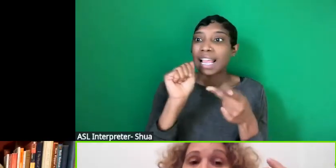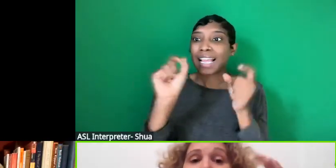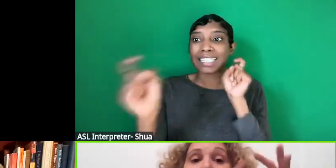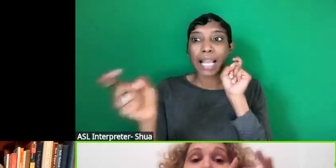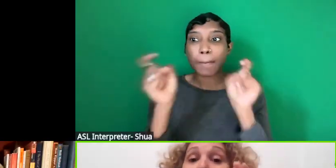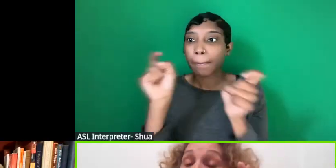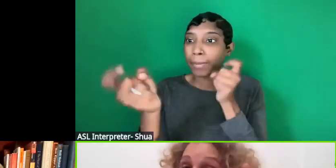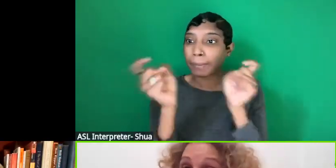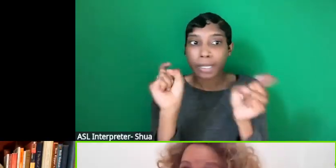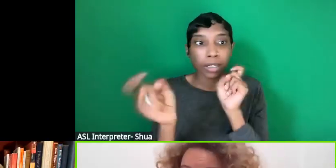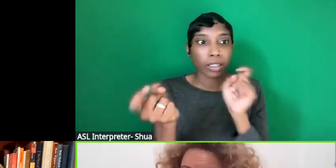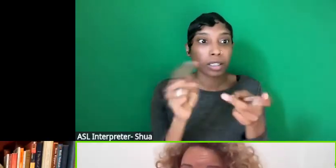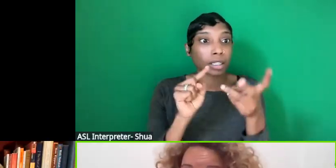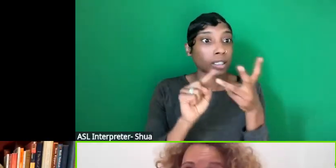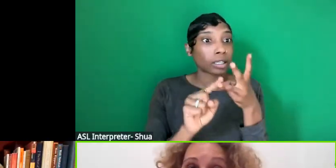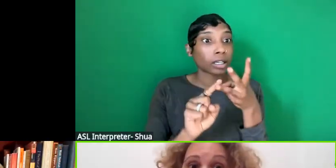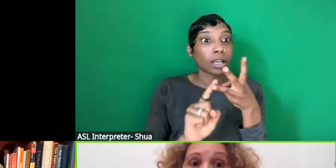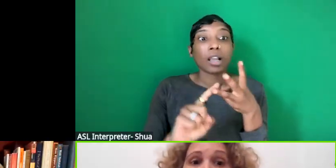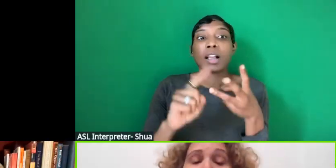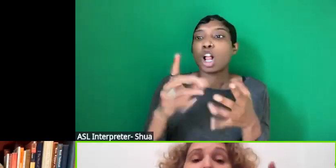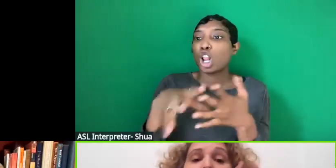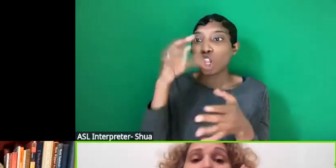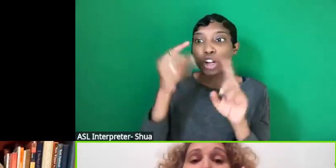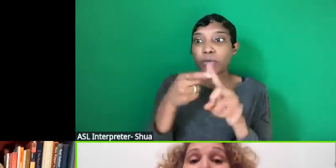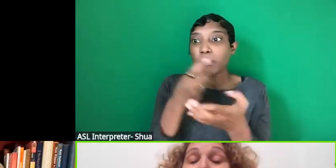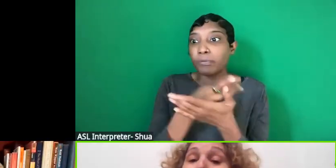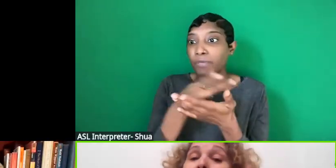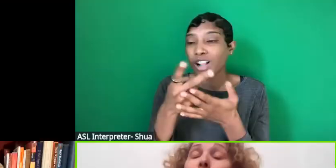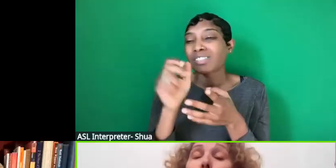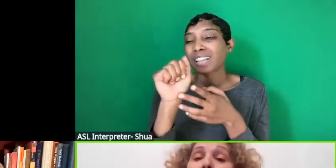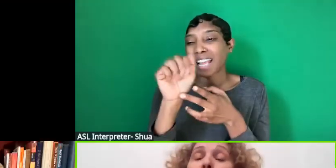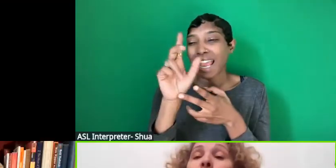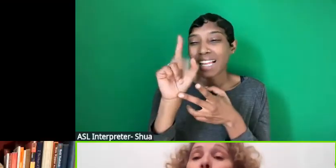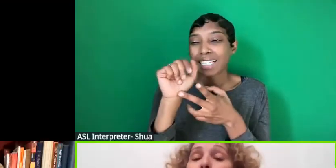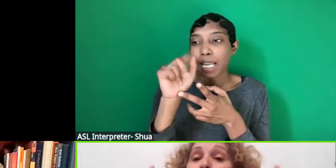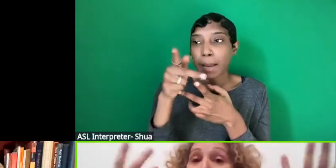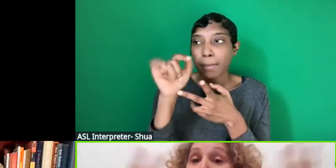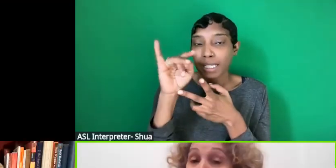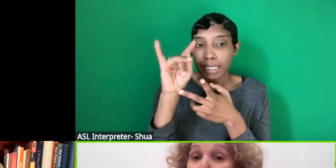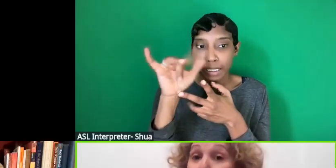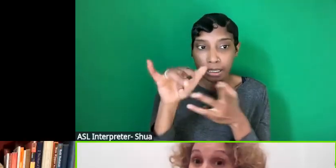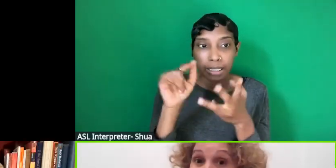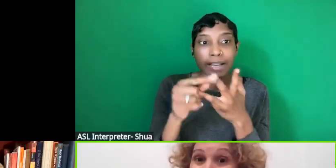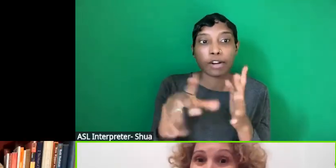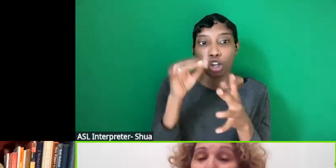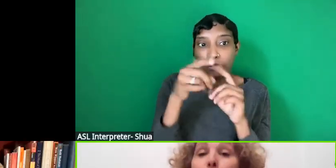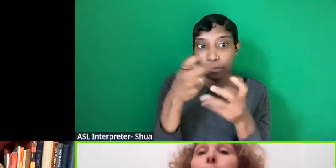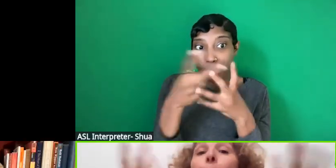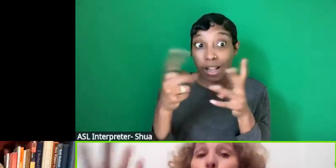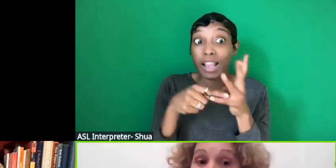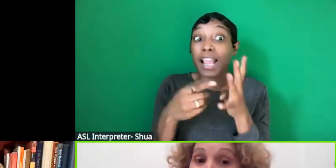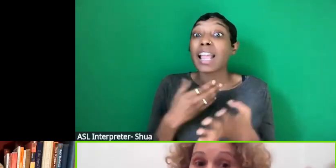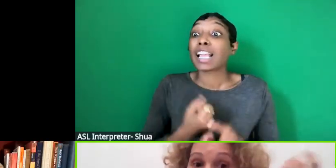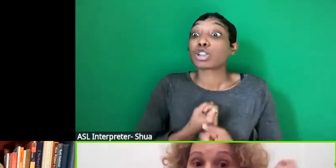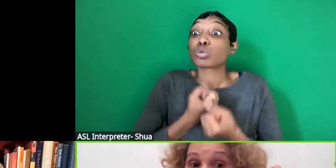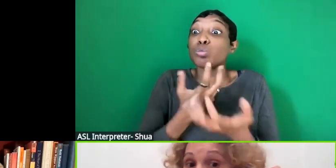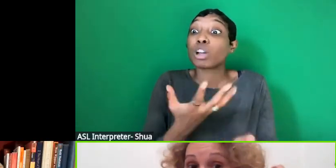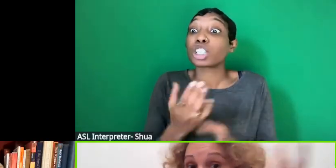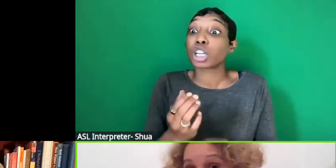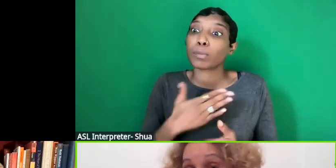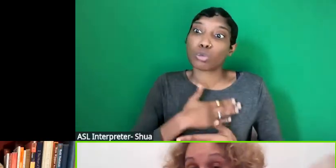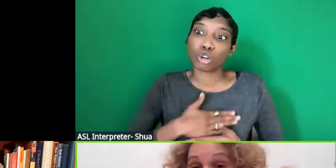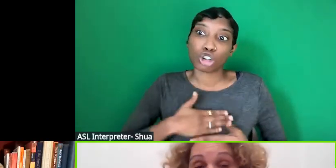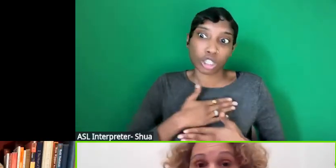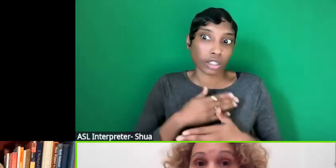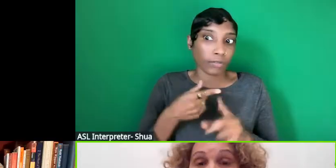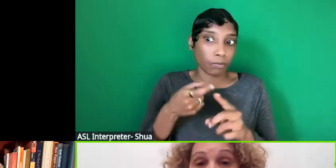adaptability, learning from failure is a big one, expressing appreciation for effort, your own, but also other people's